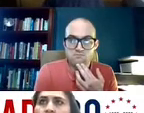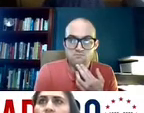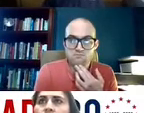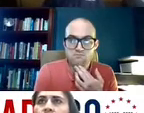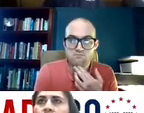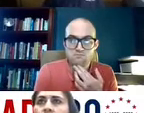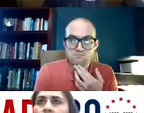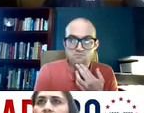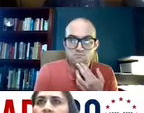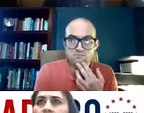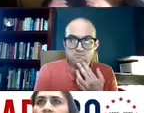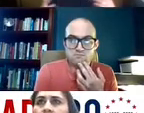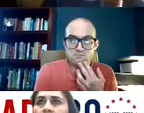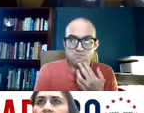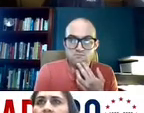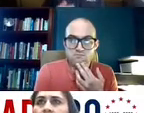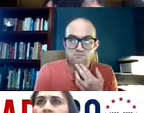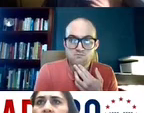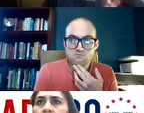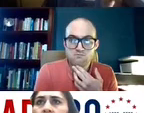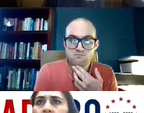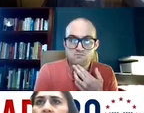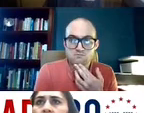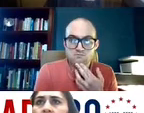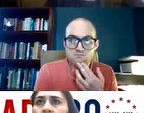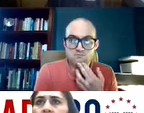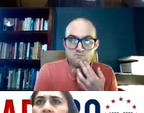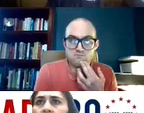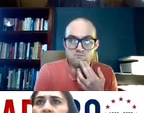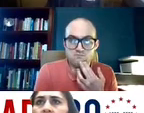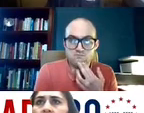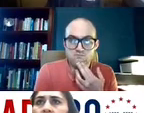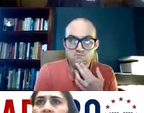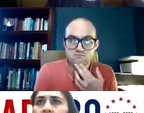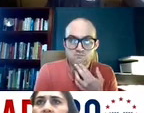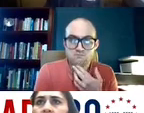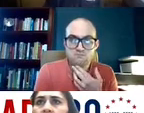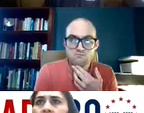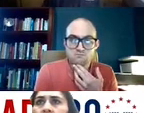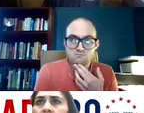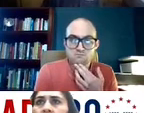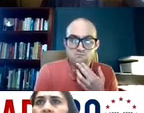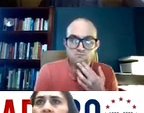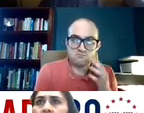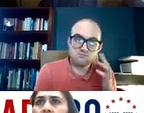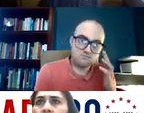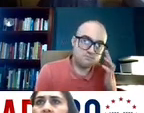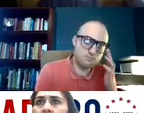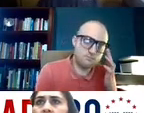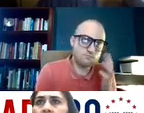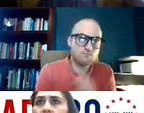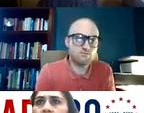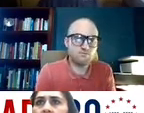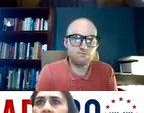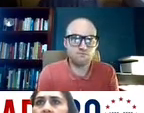And we provide support to programs and individuals throughout the state of Michigan. And that is